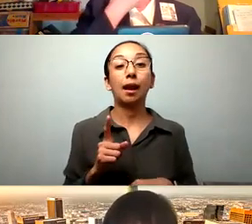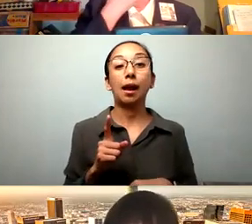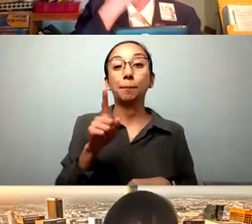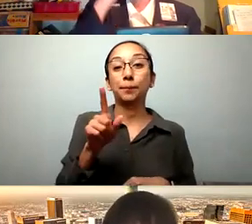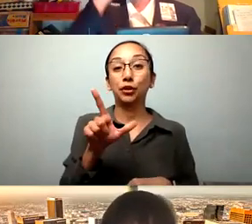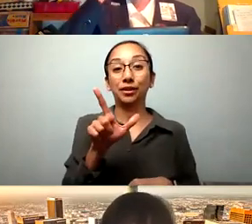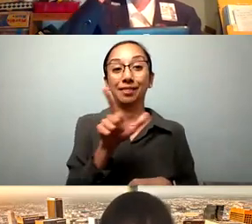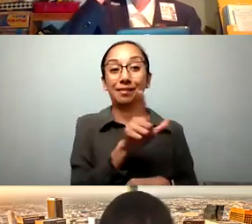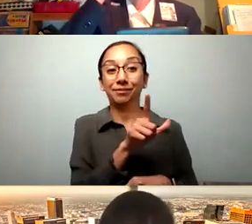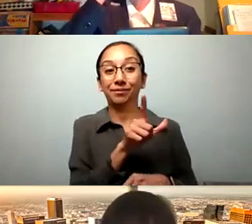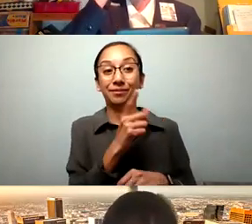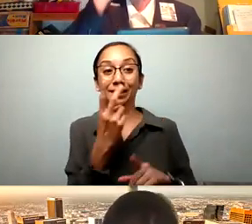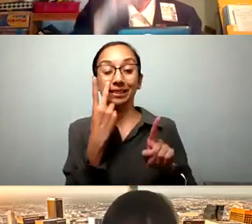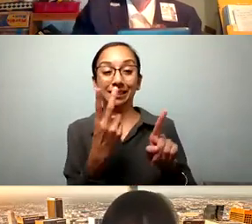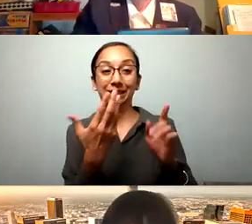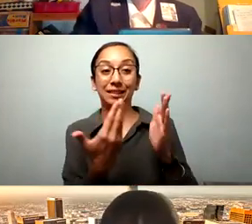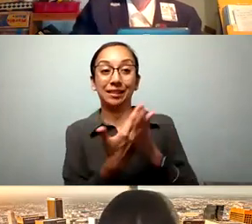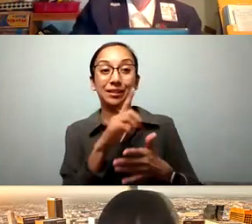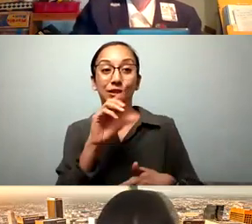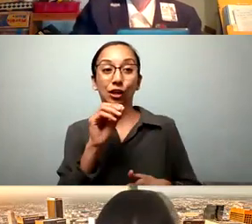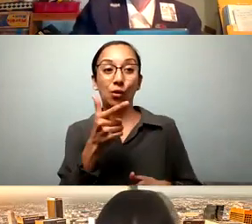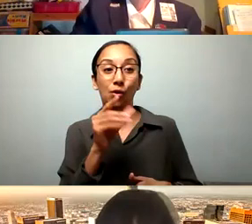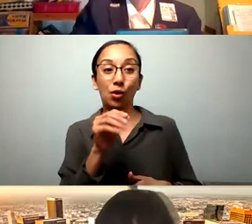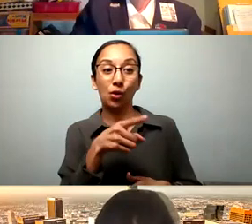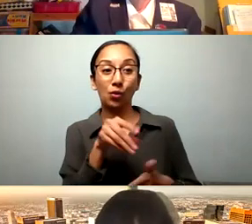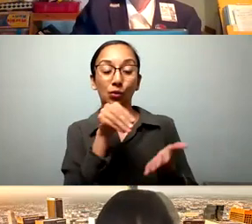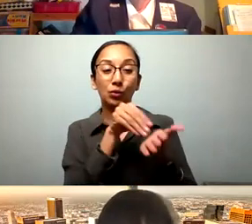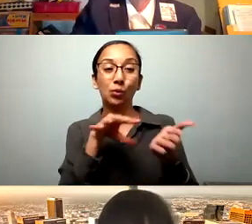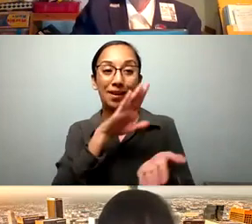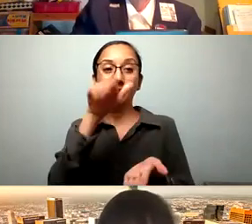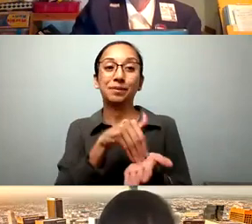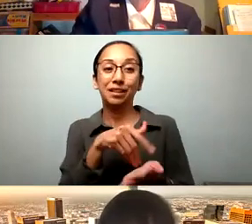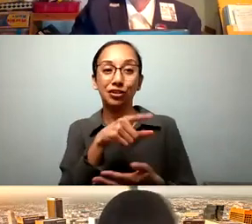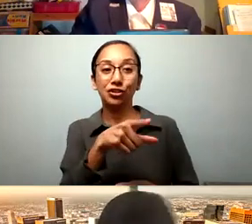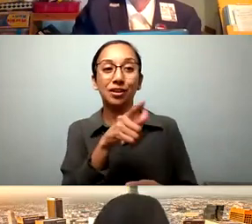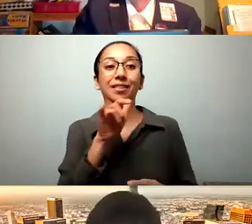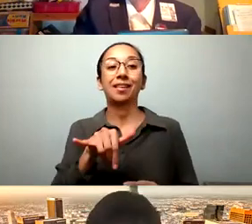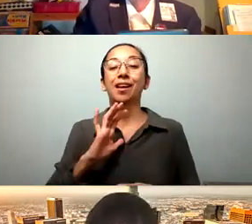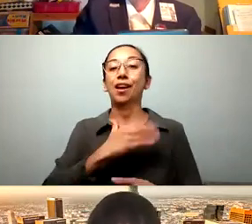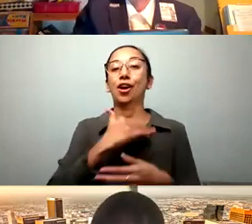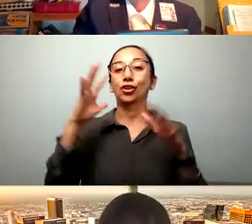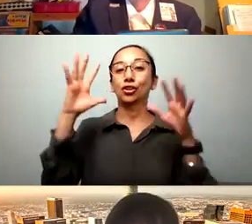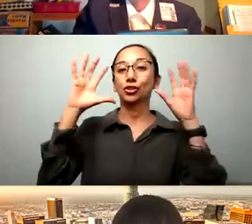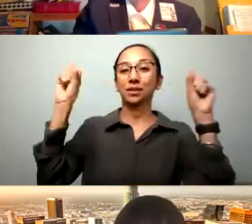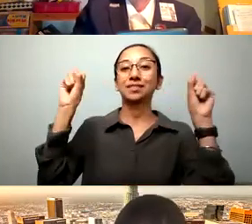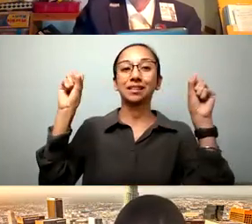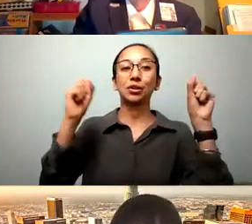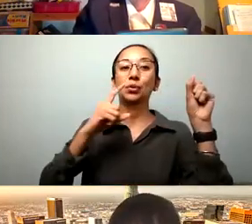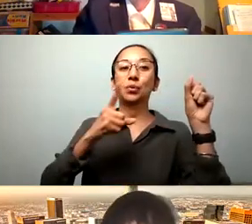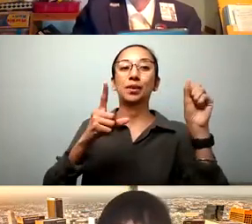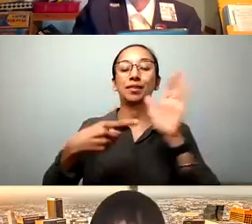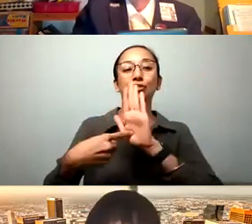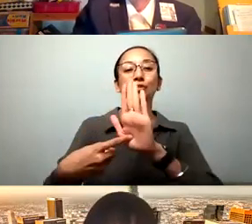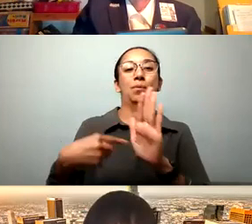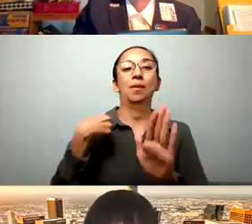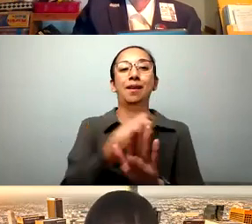new logo, and it says students at the center. So that is something that our superintendent has really brought to us as